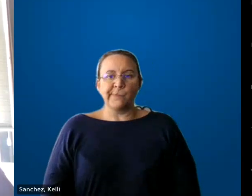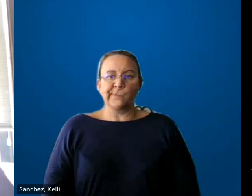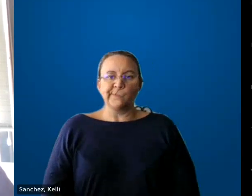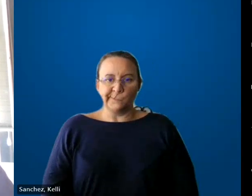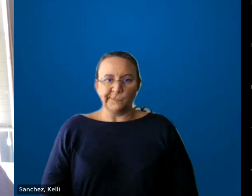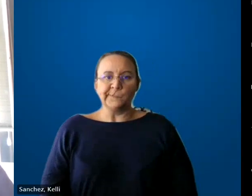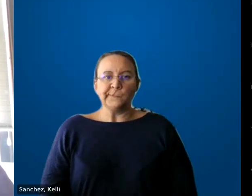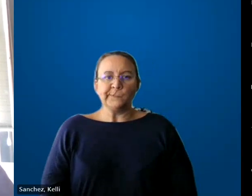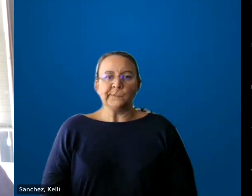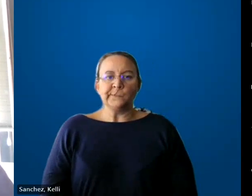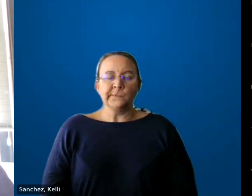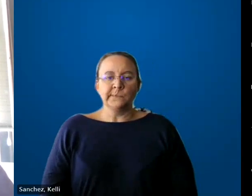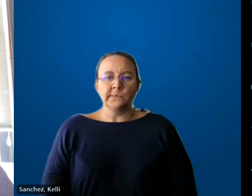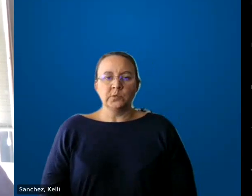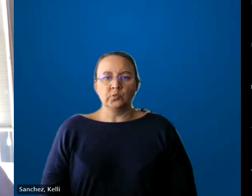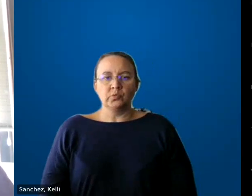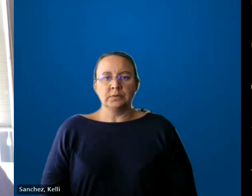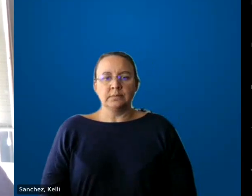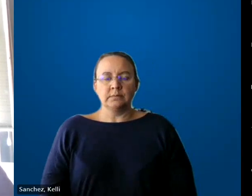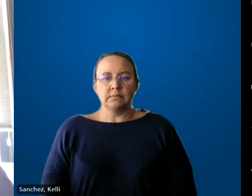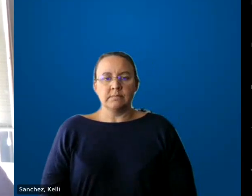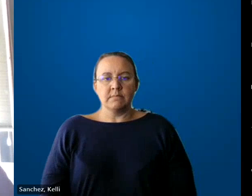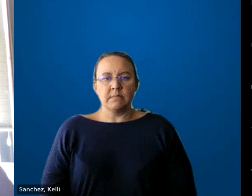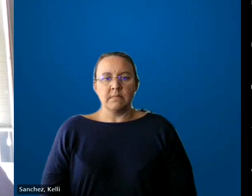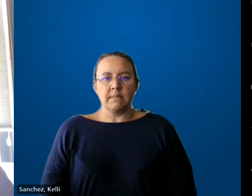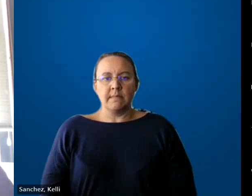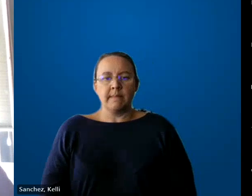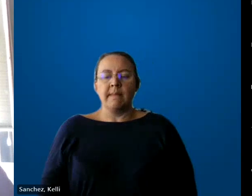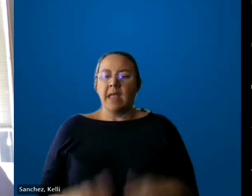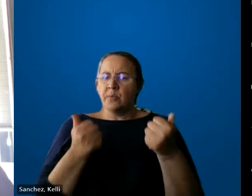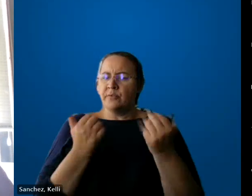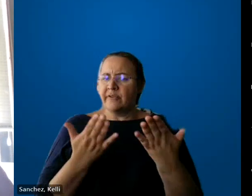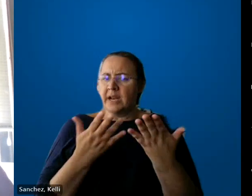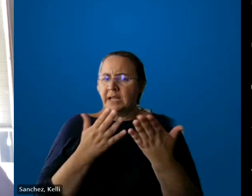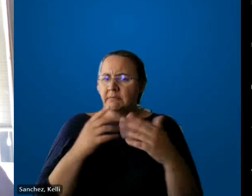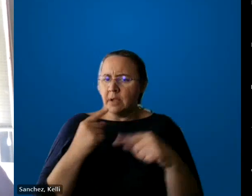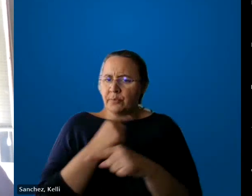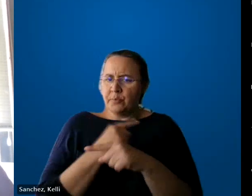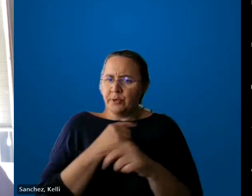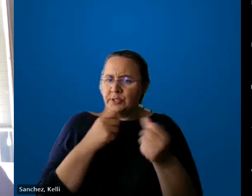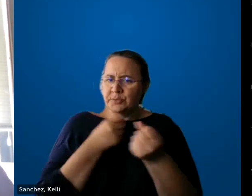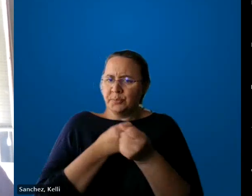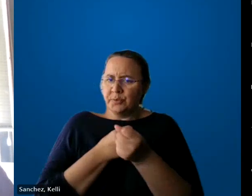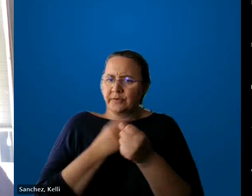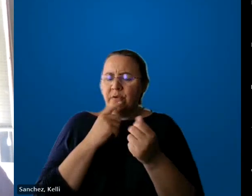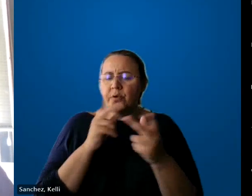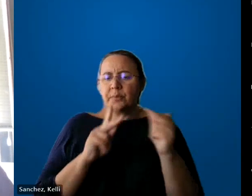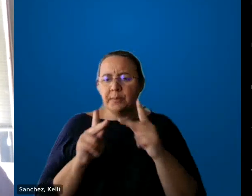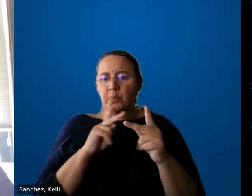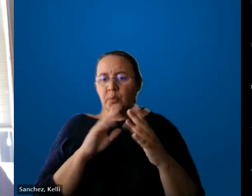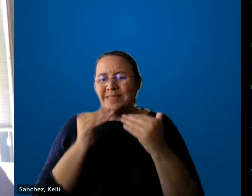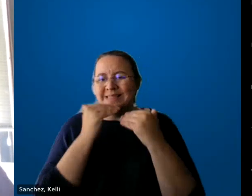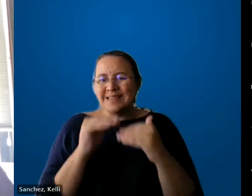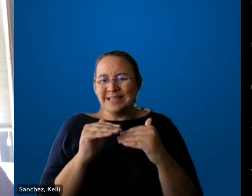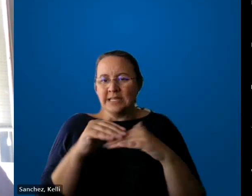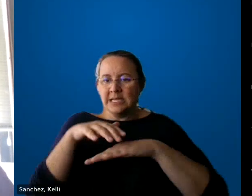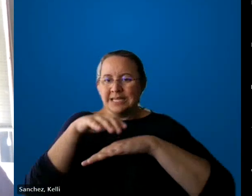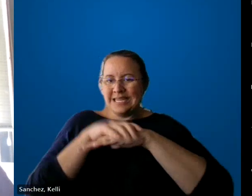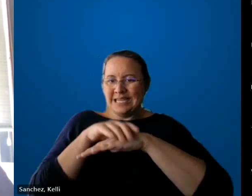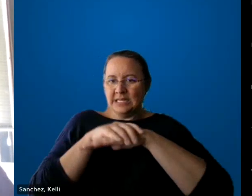Okay. So how can we provide adequate support and resources for individuals with limited